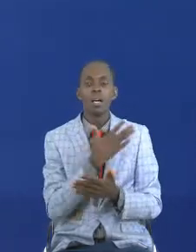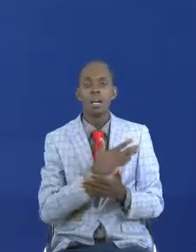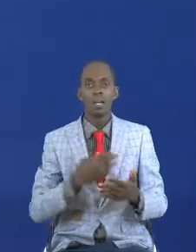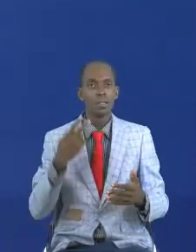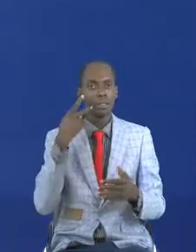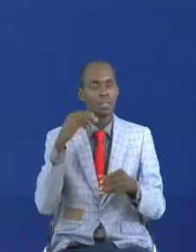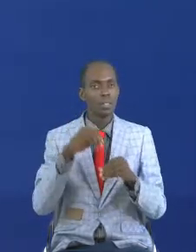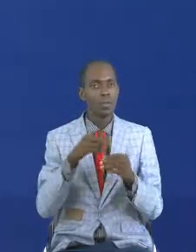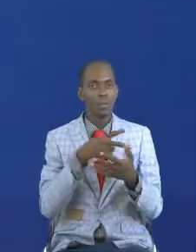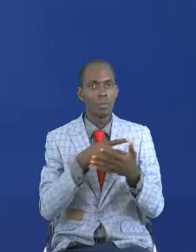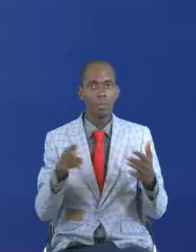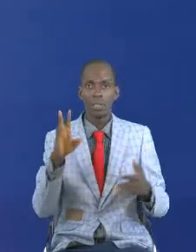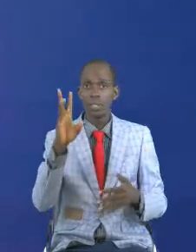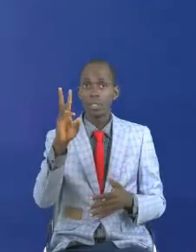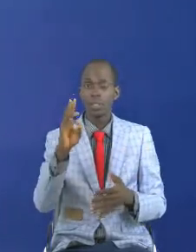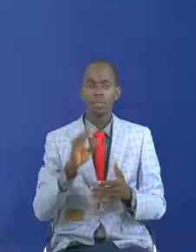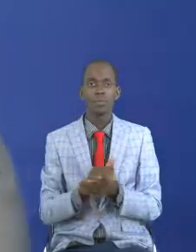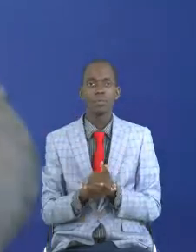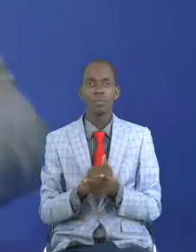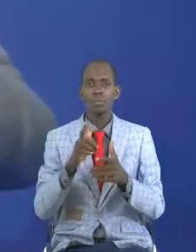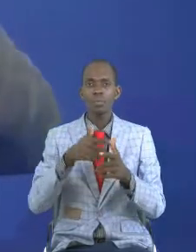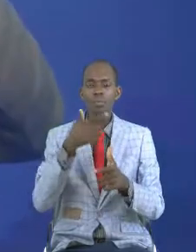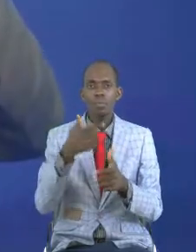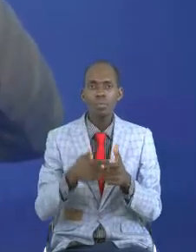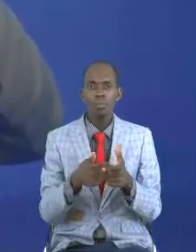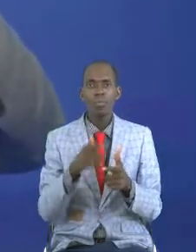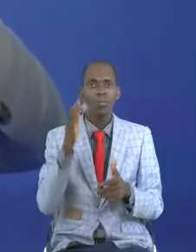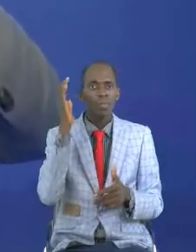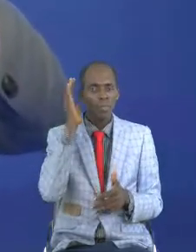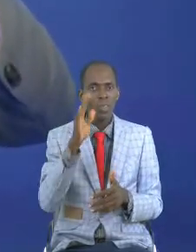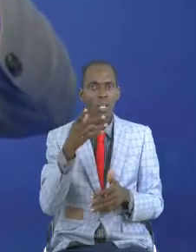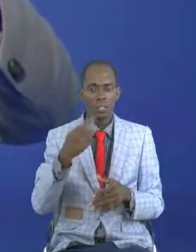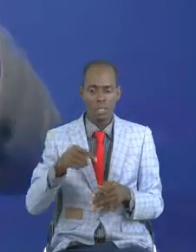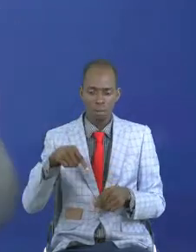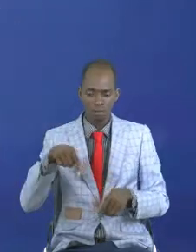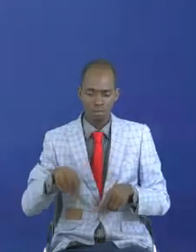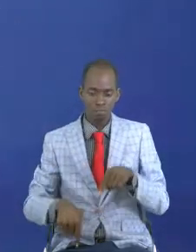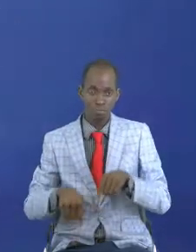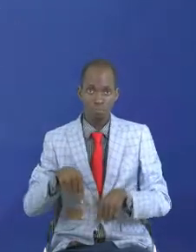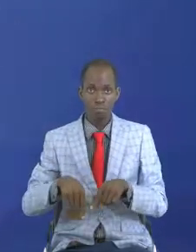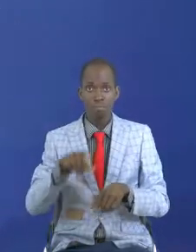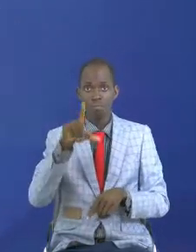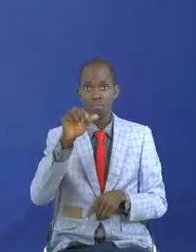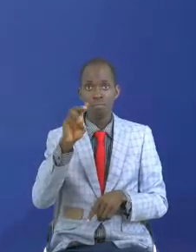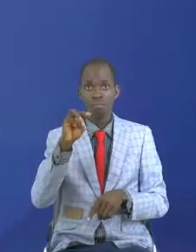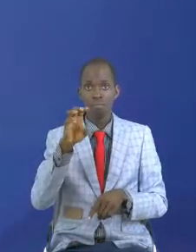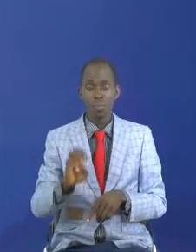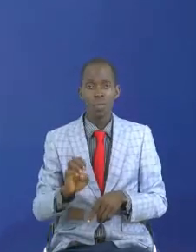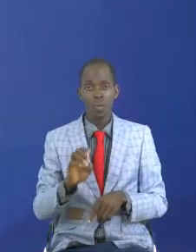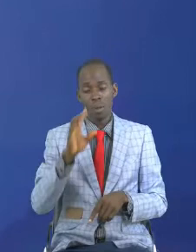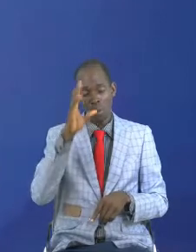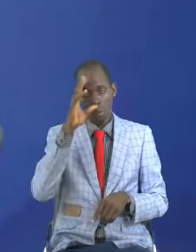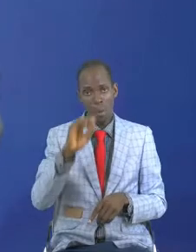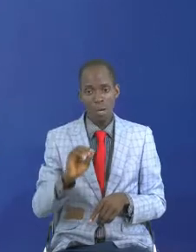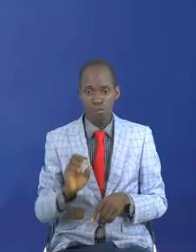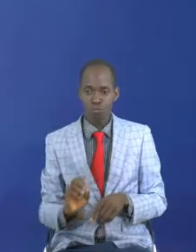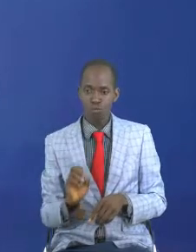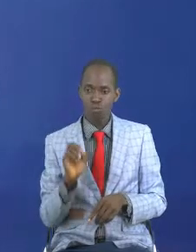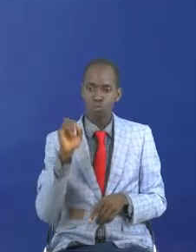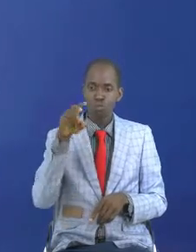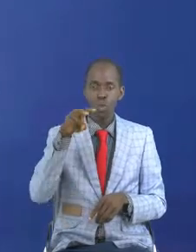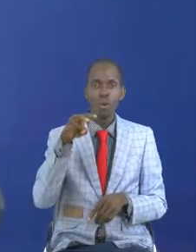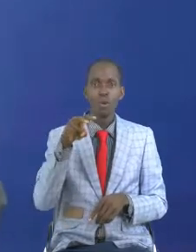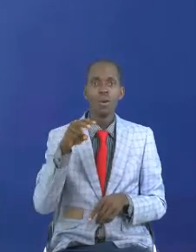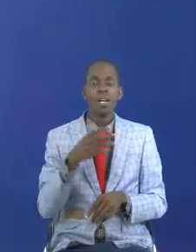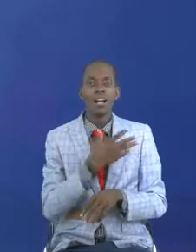it tells us, then shall the lame man leap as an hart, and the